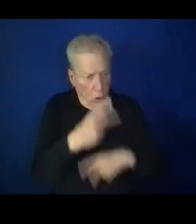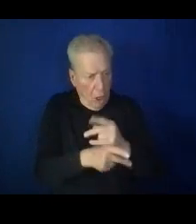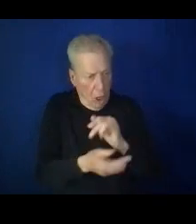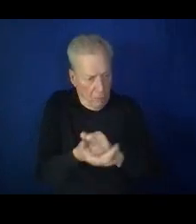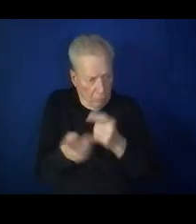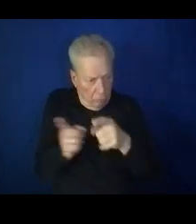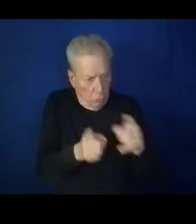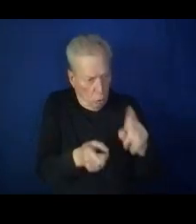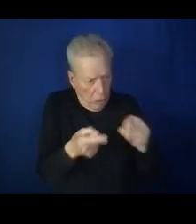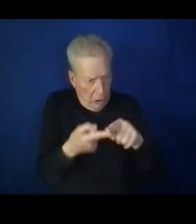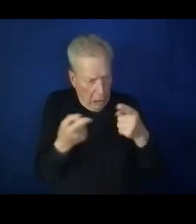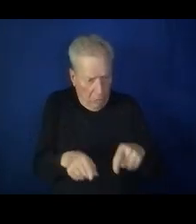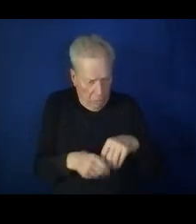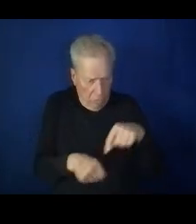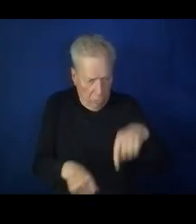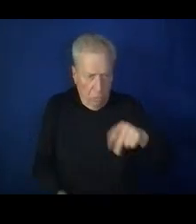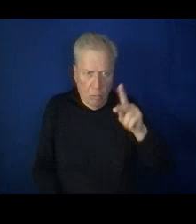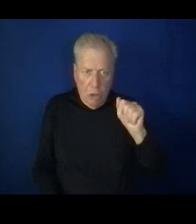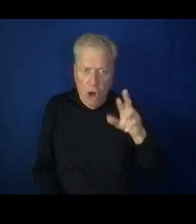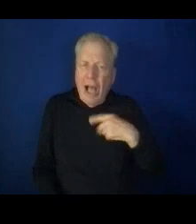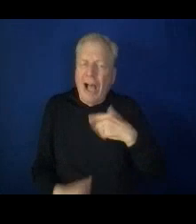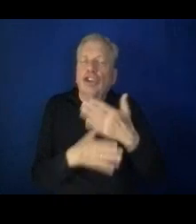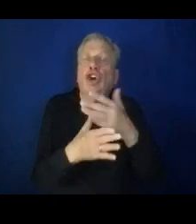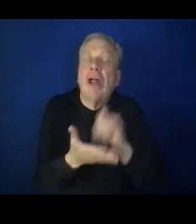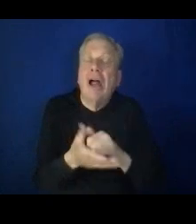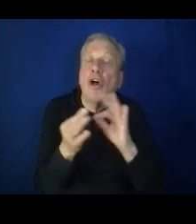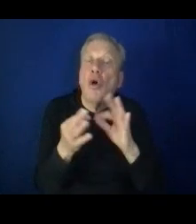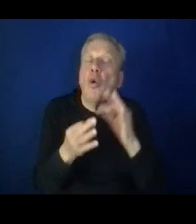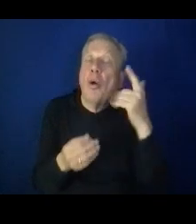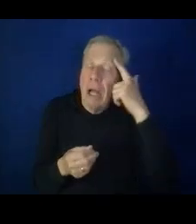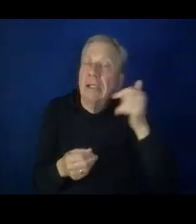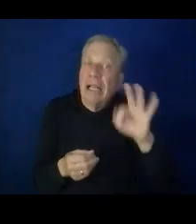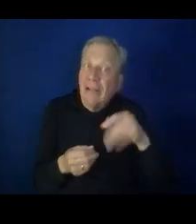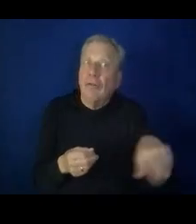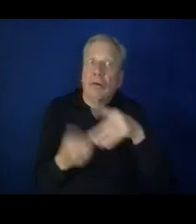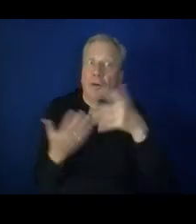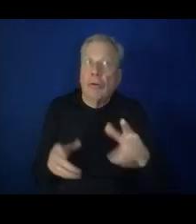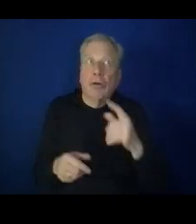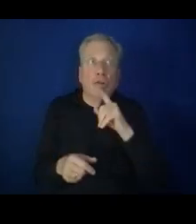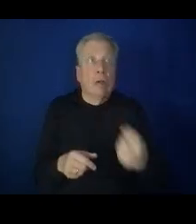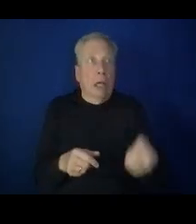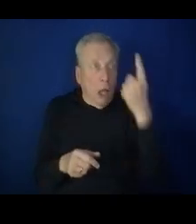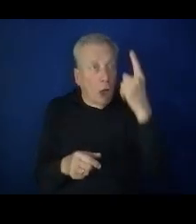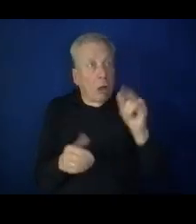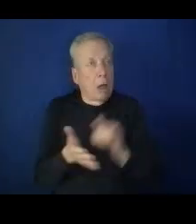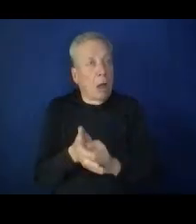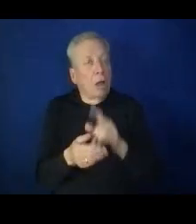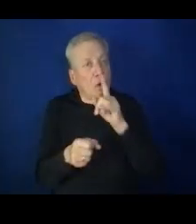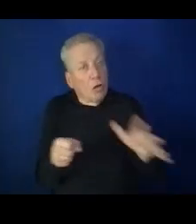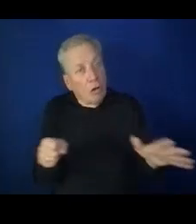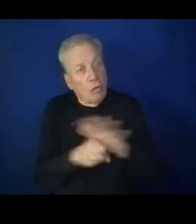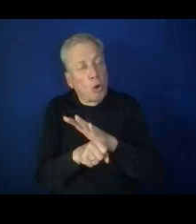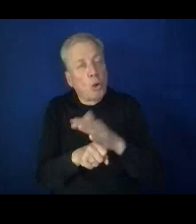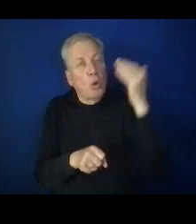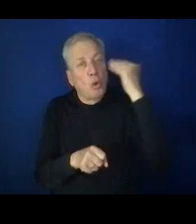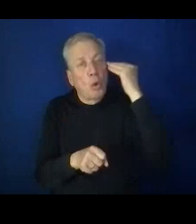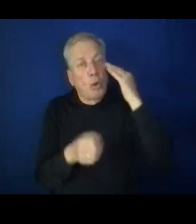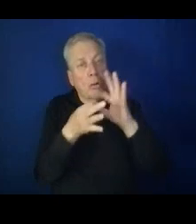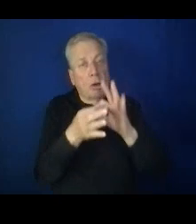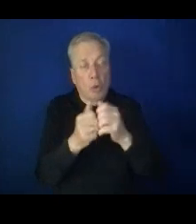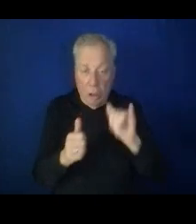when it comes in the park. Where I share some of this because I wonder if you have that understanding and knowledge, broad-based understanding of those things aren't going to happen every